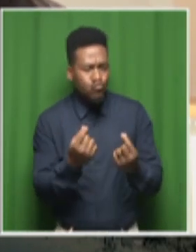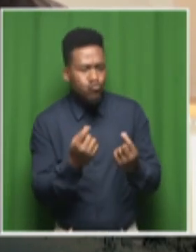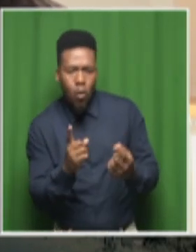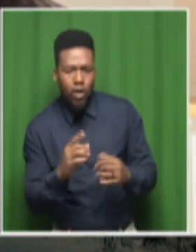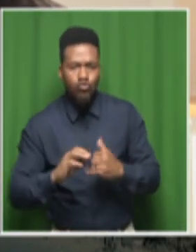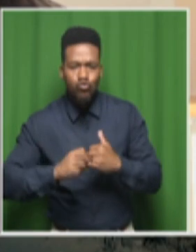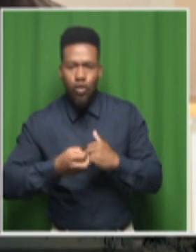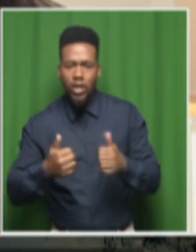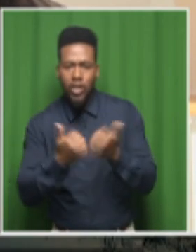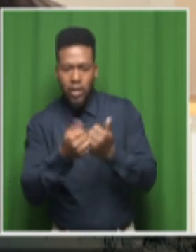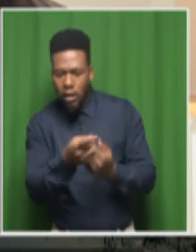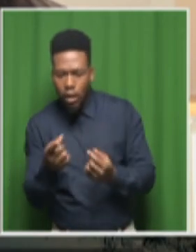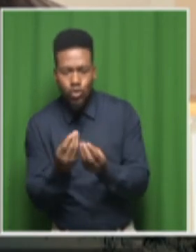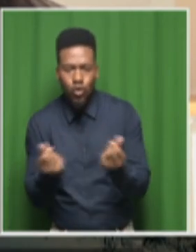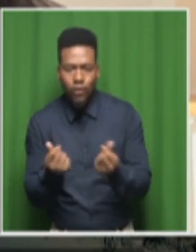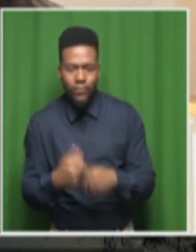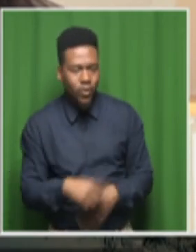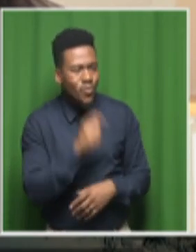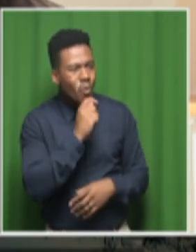these challenges. Liezle, good morning to you.